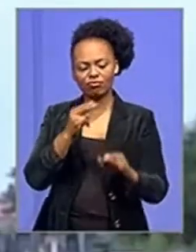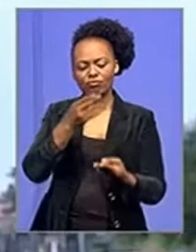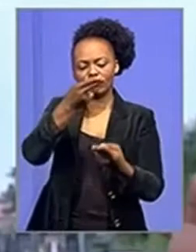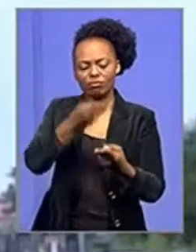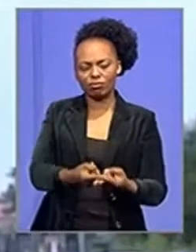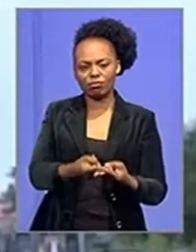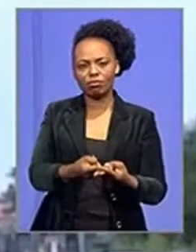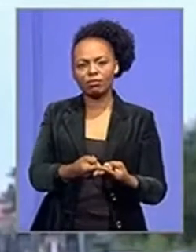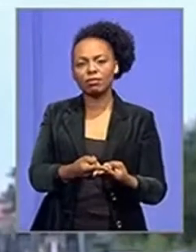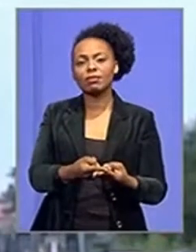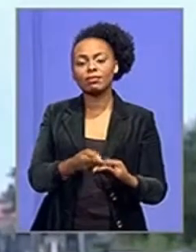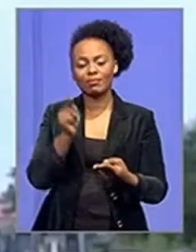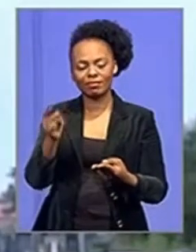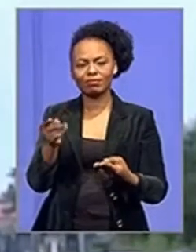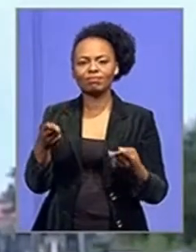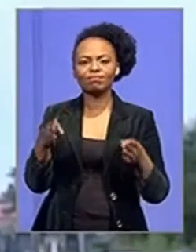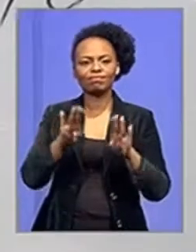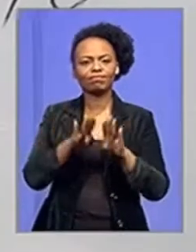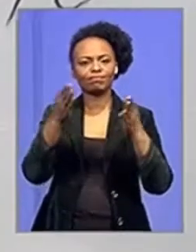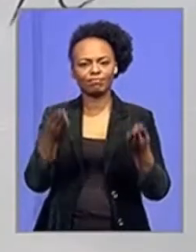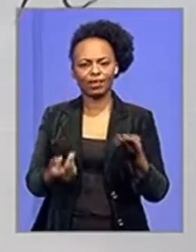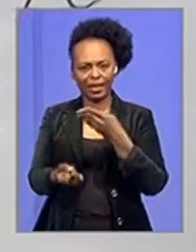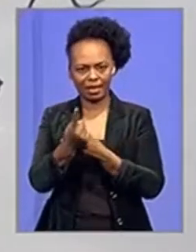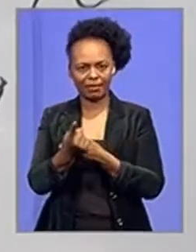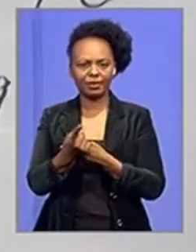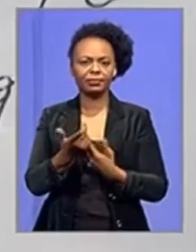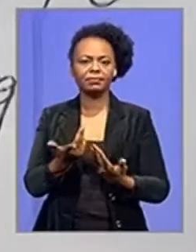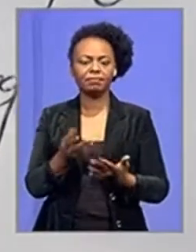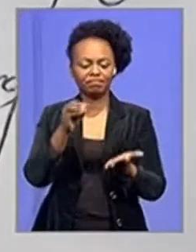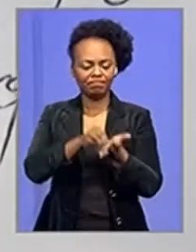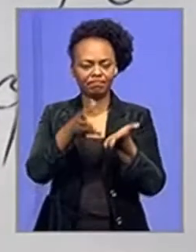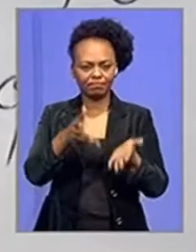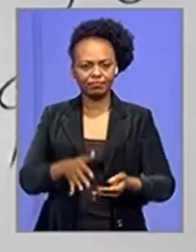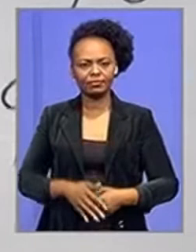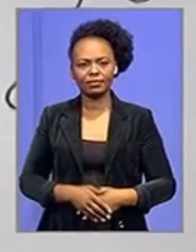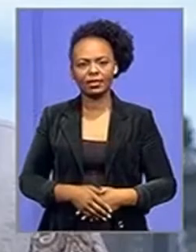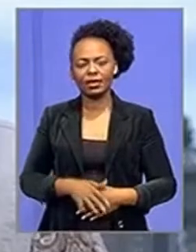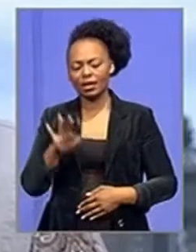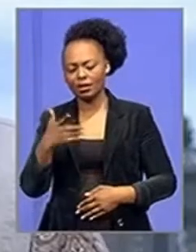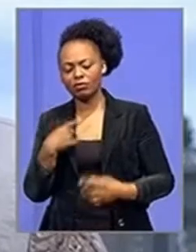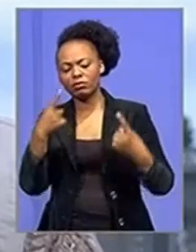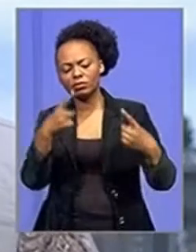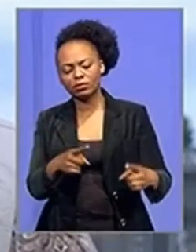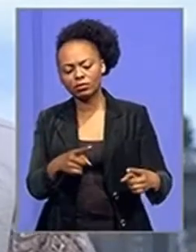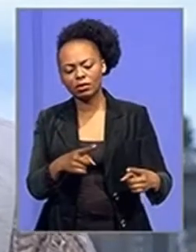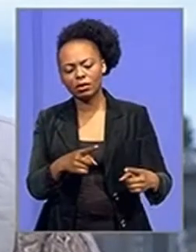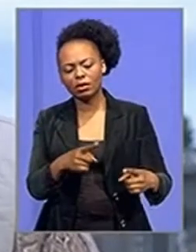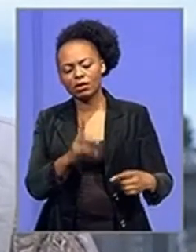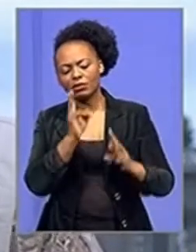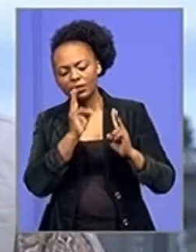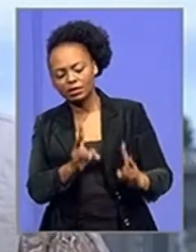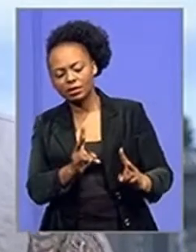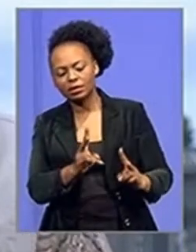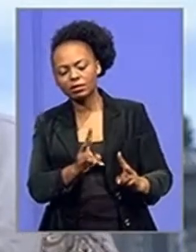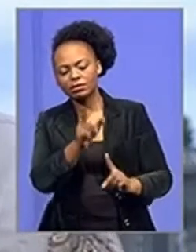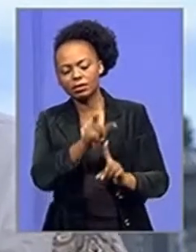dimagagage and then e be ba kenya tombstone ga batho ba ya mabitleng ba ile go bona batho ba ko ba bone re bua le ngwana rona o beilwe